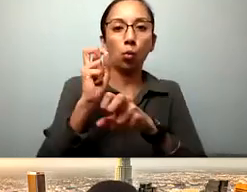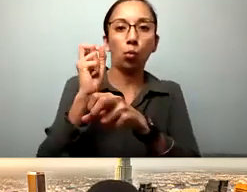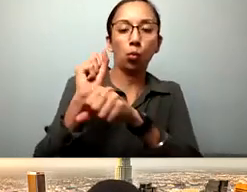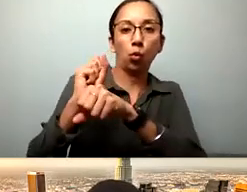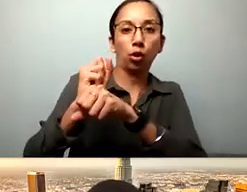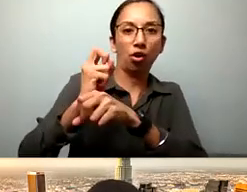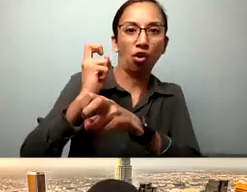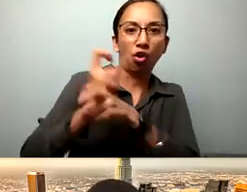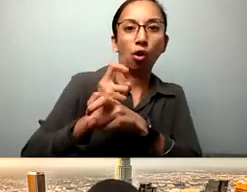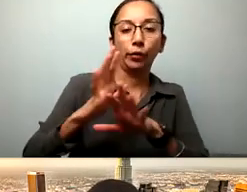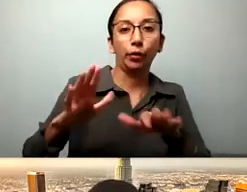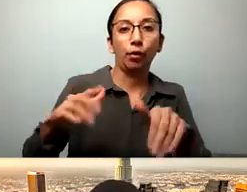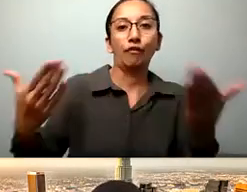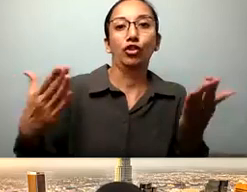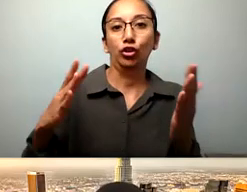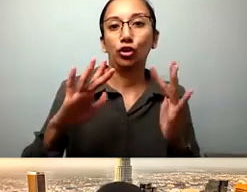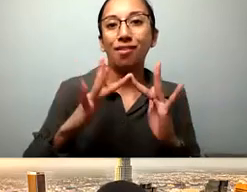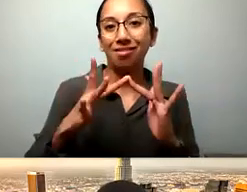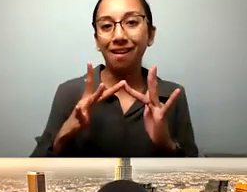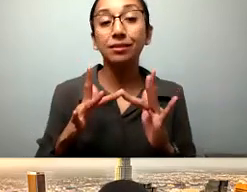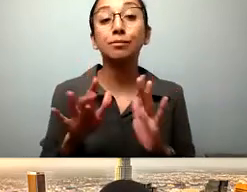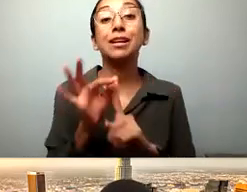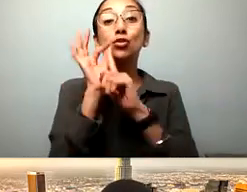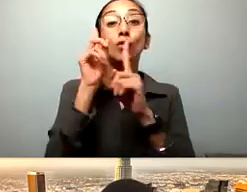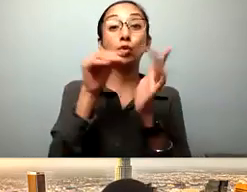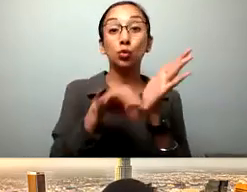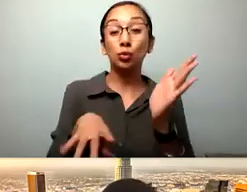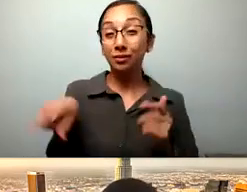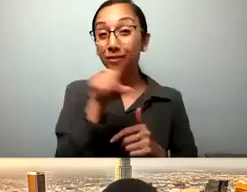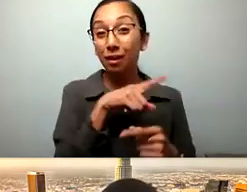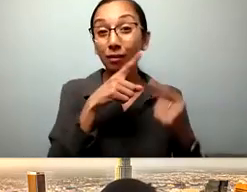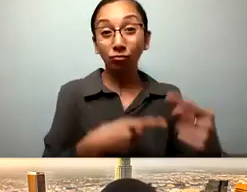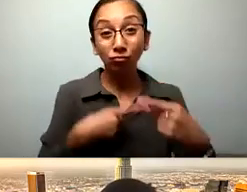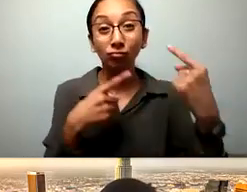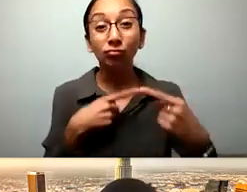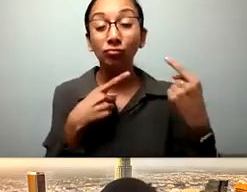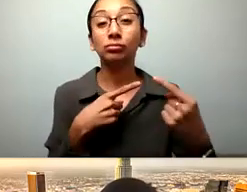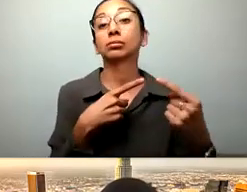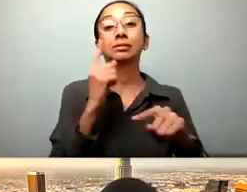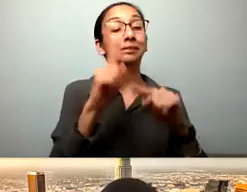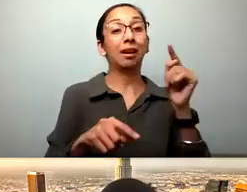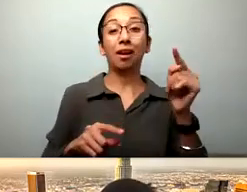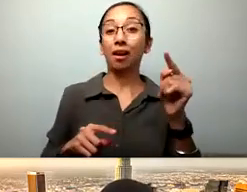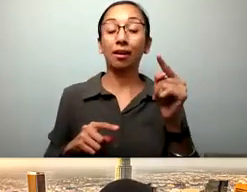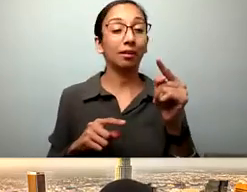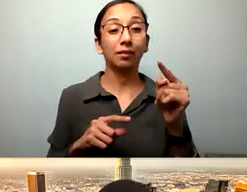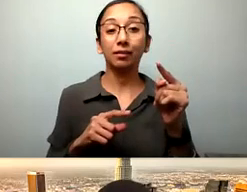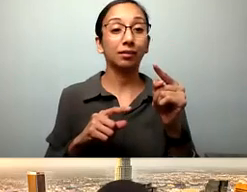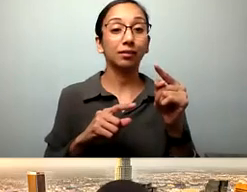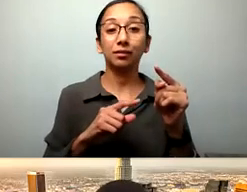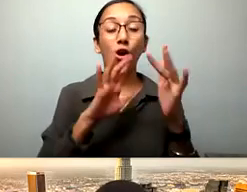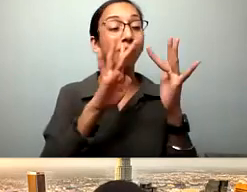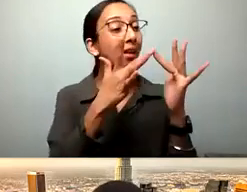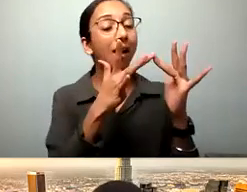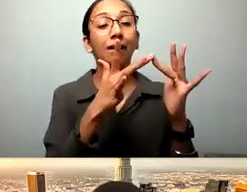virtually, for especially our students that are having difficulty getting to instruction online, our students with disabilities,